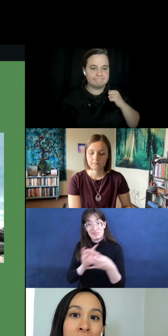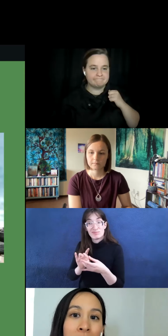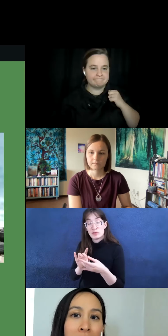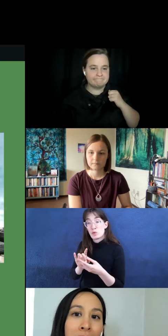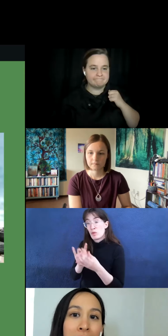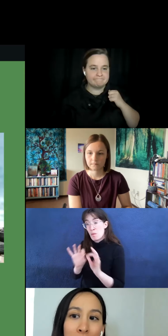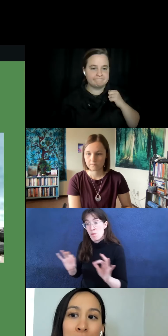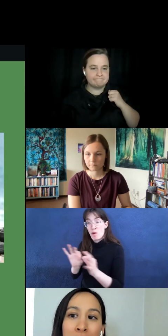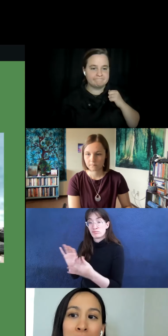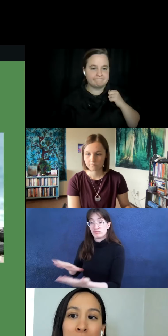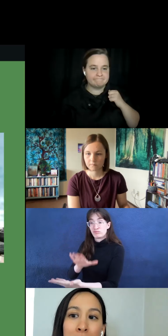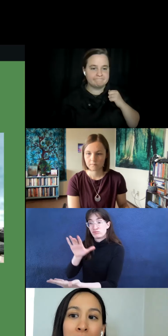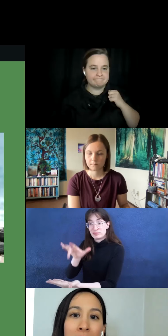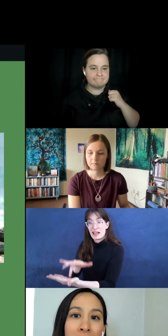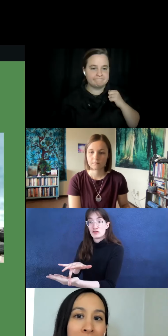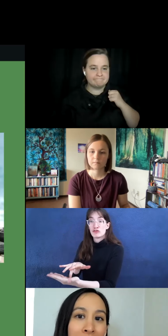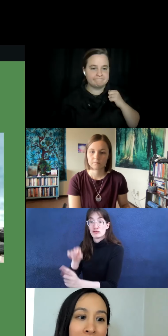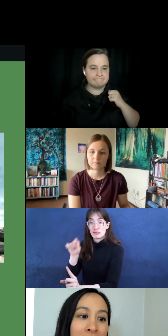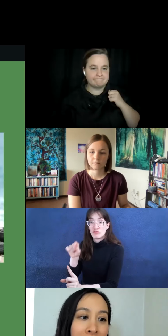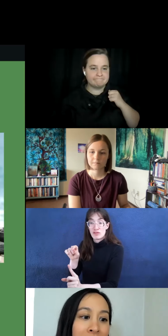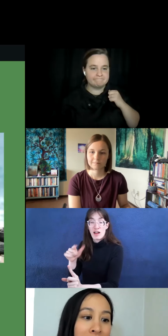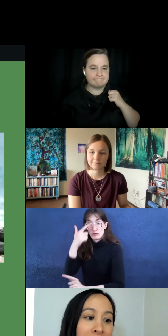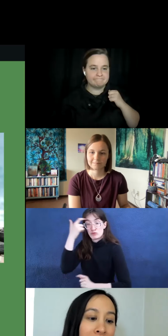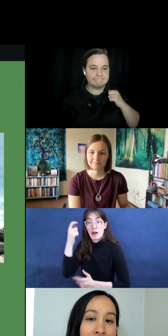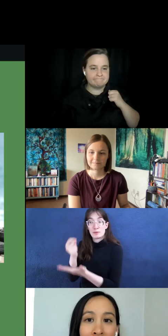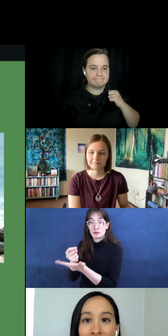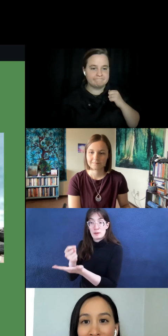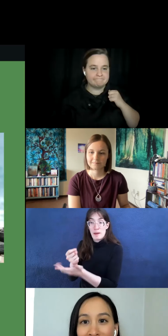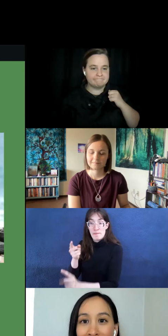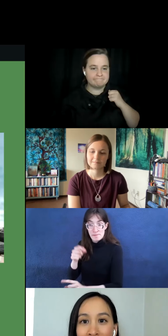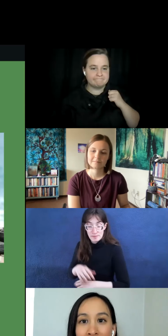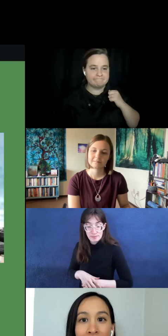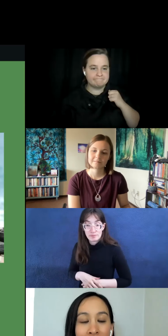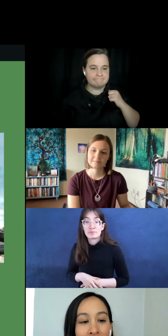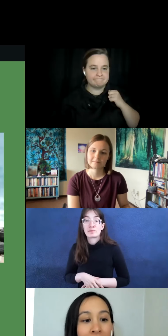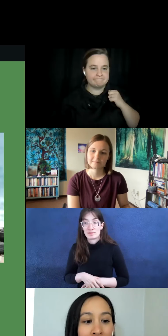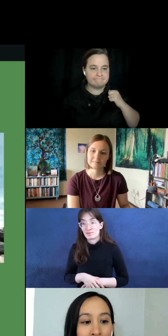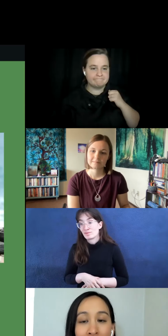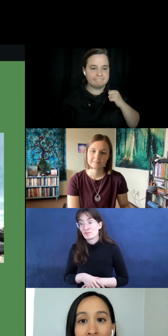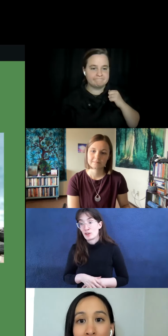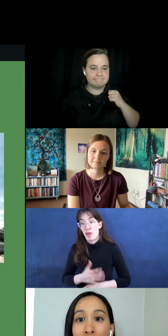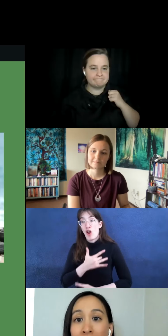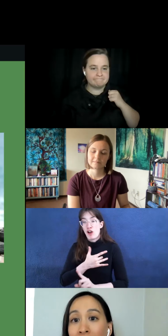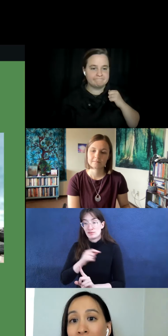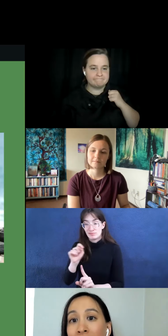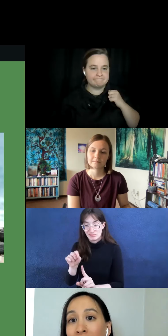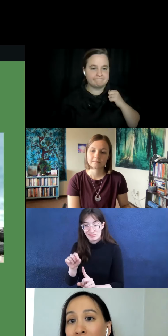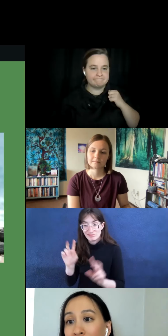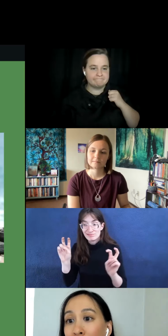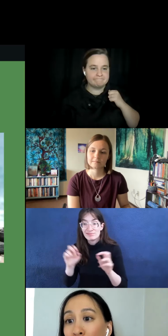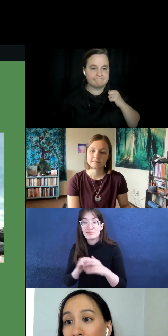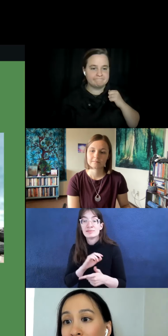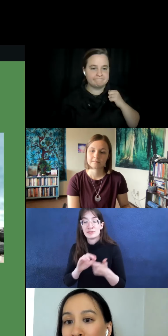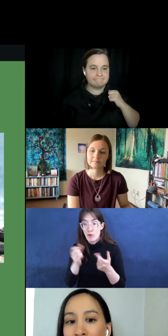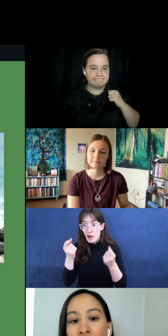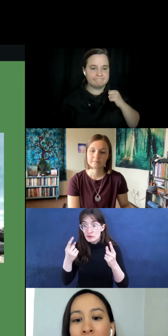treatment, and heart, pun intended in that sense. And then that is changing literally our neurons and our connections in